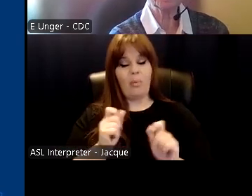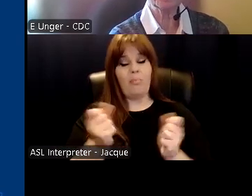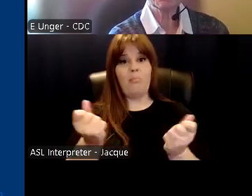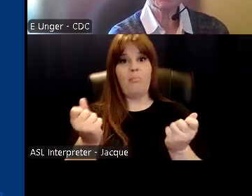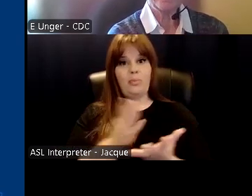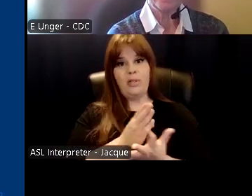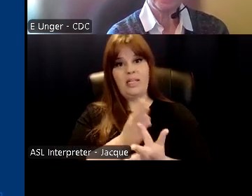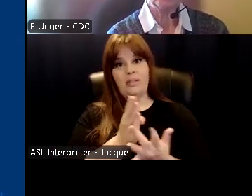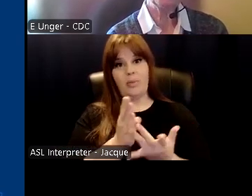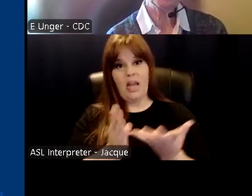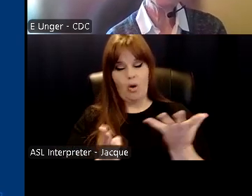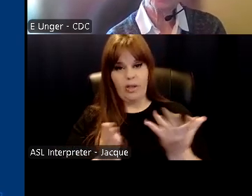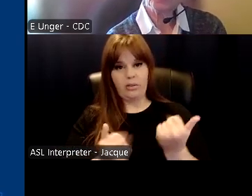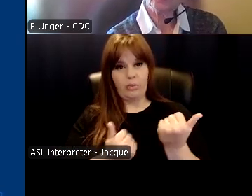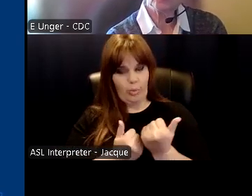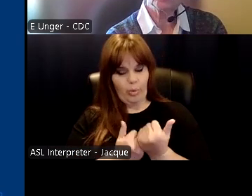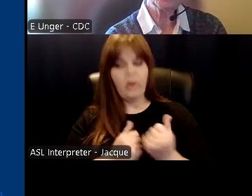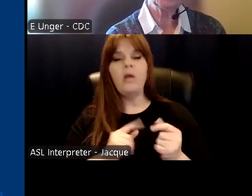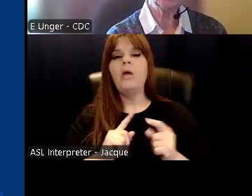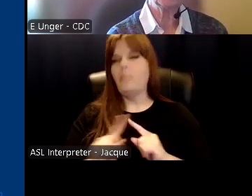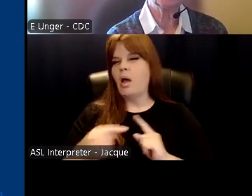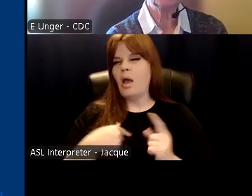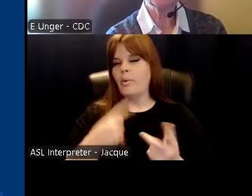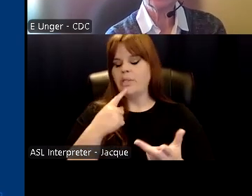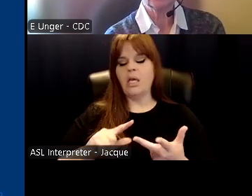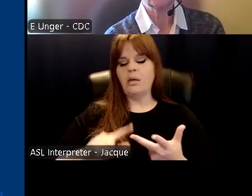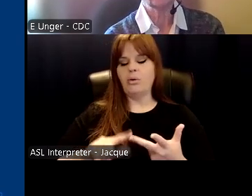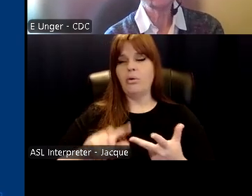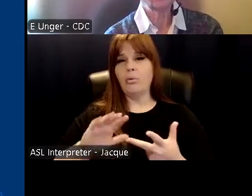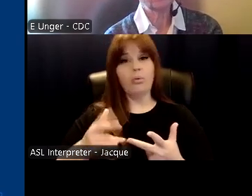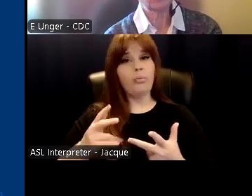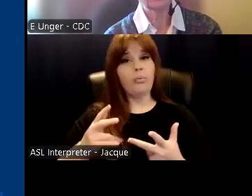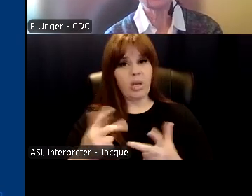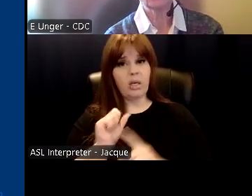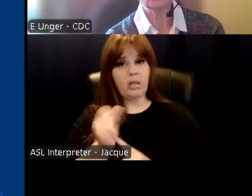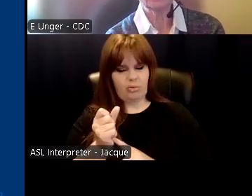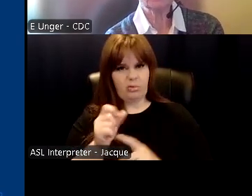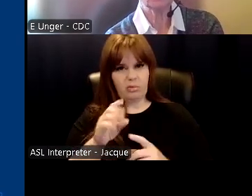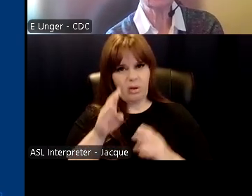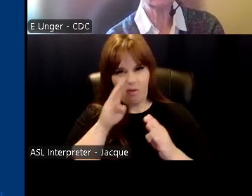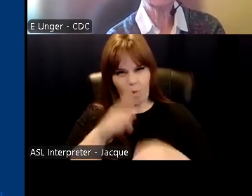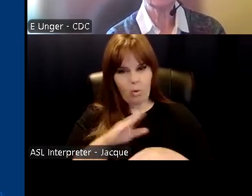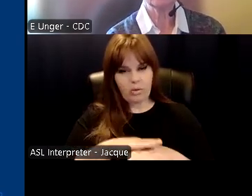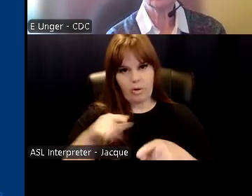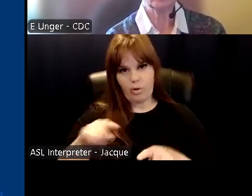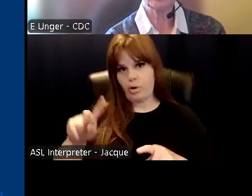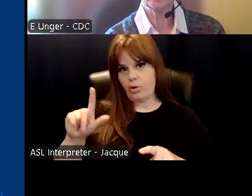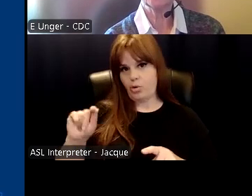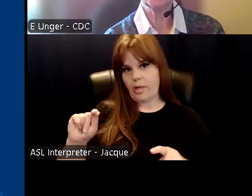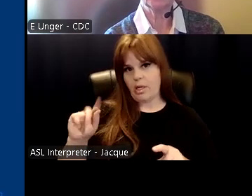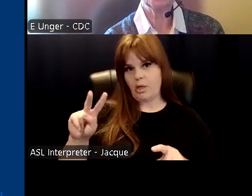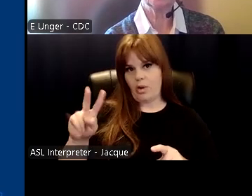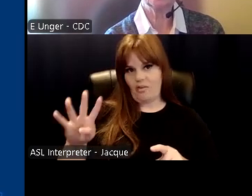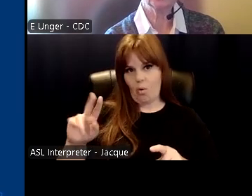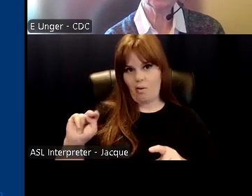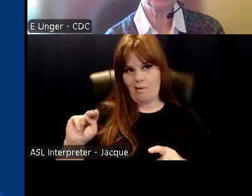support. However, I would argue the group 3 conditions, those focused on in the 2024 NASM report,